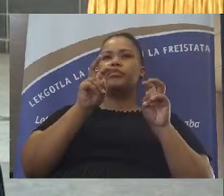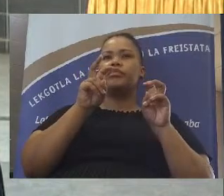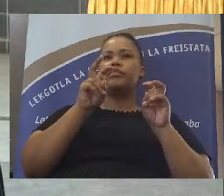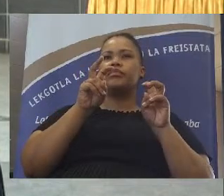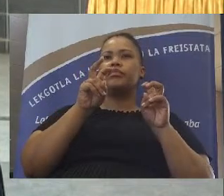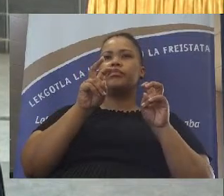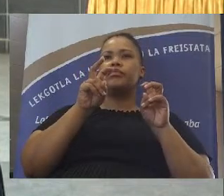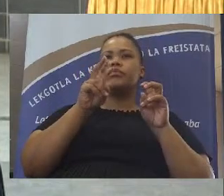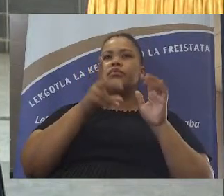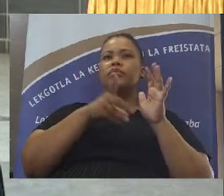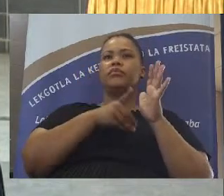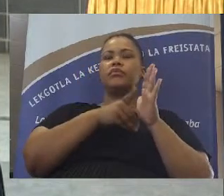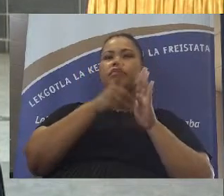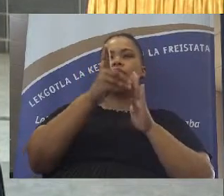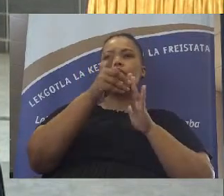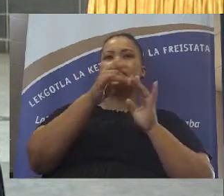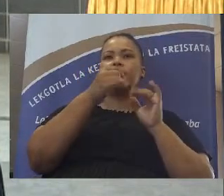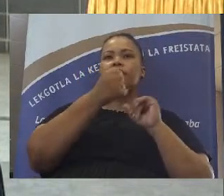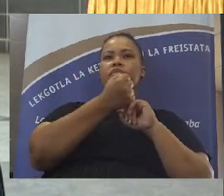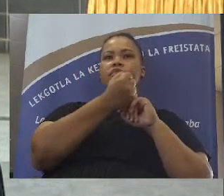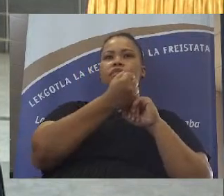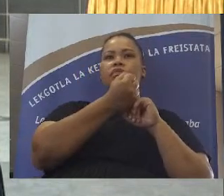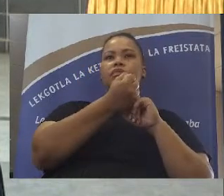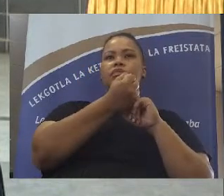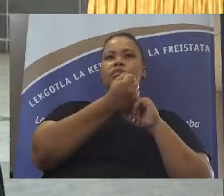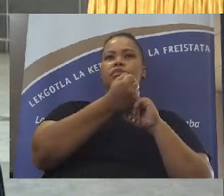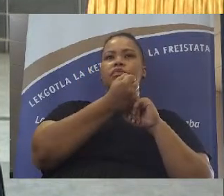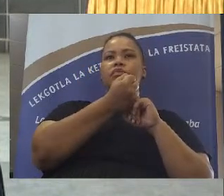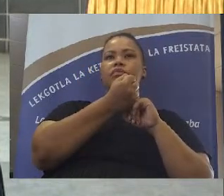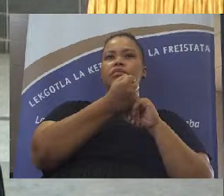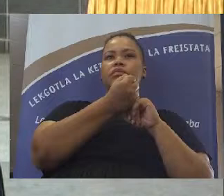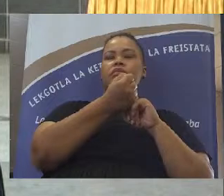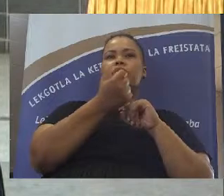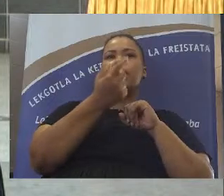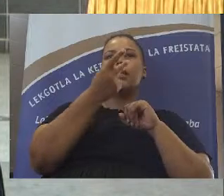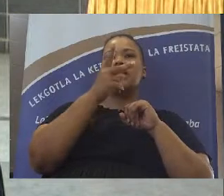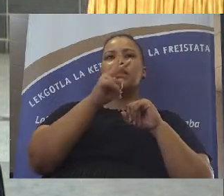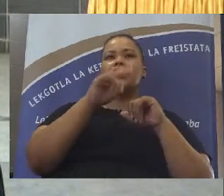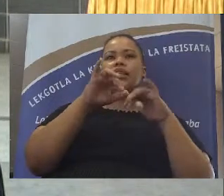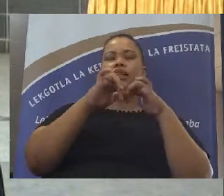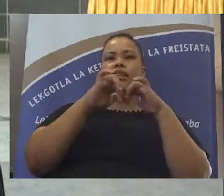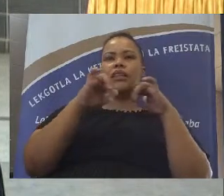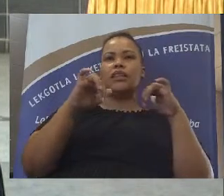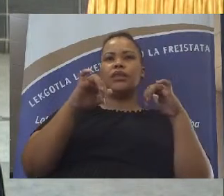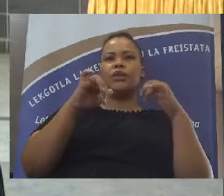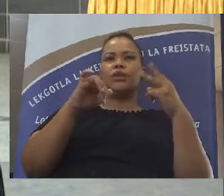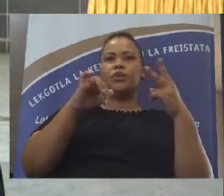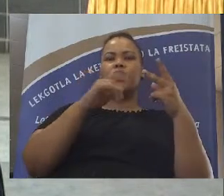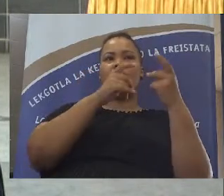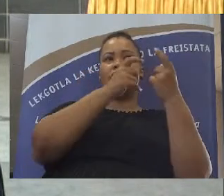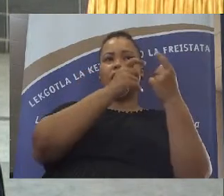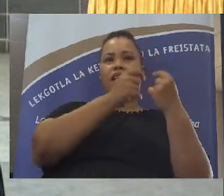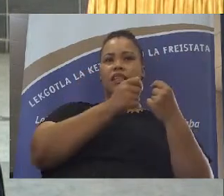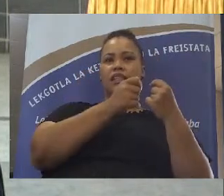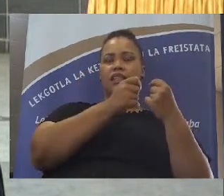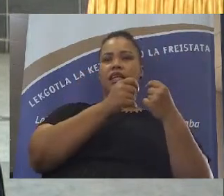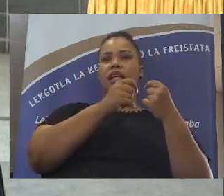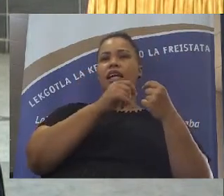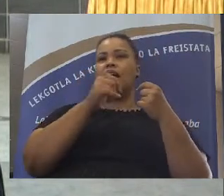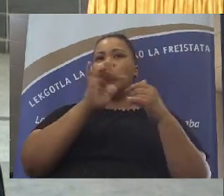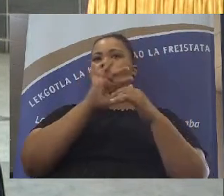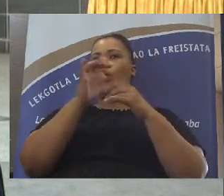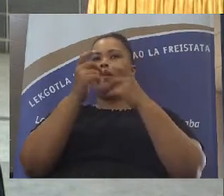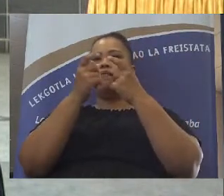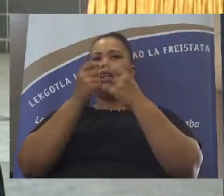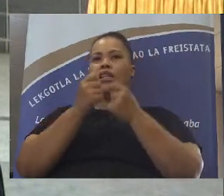of developmental support. I see there's two sections, there's the financial and the non-financial